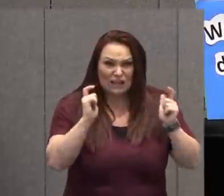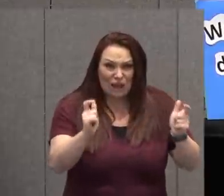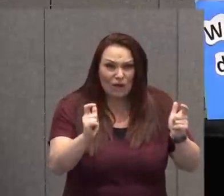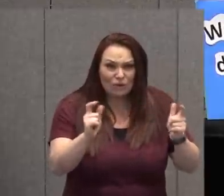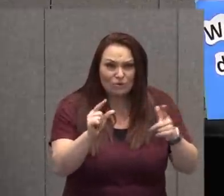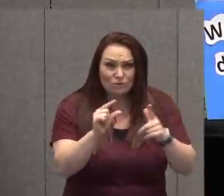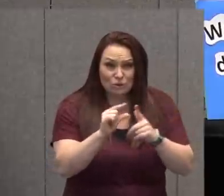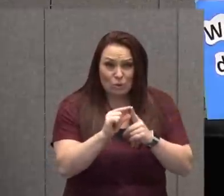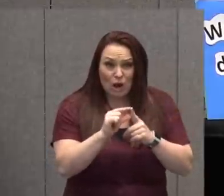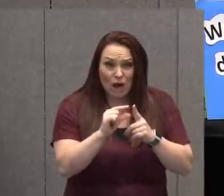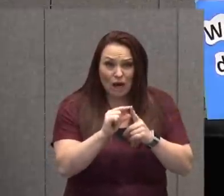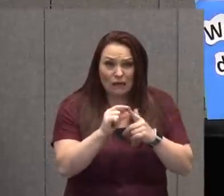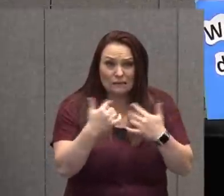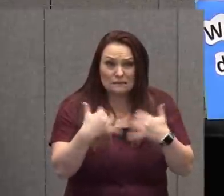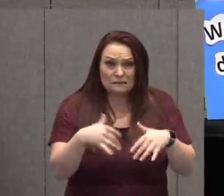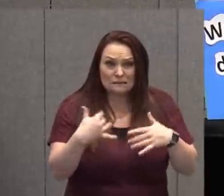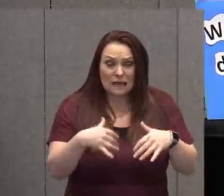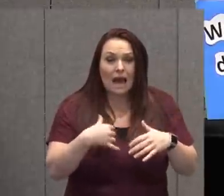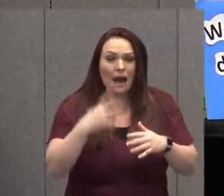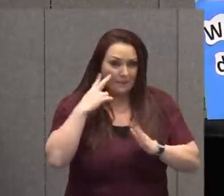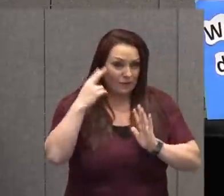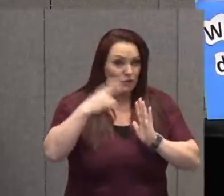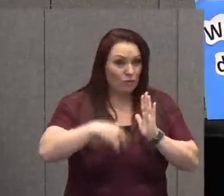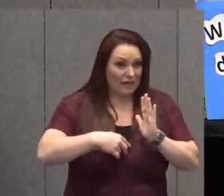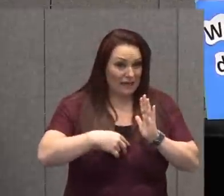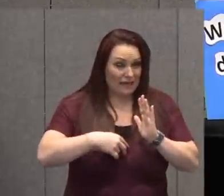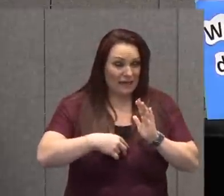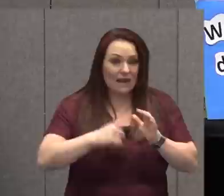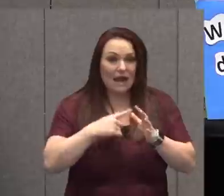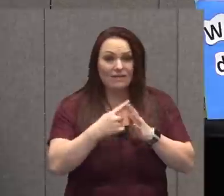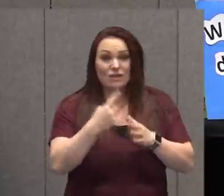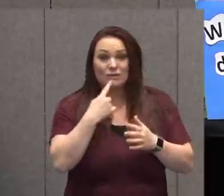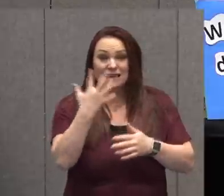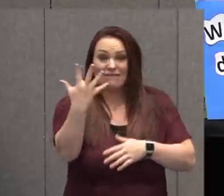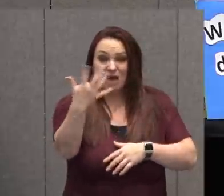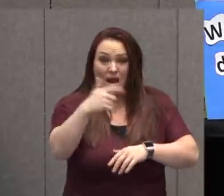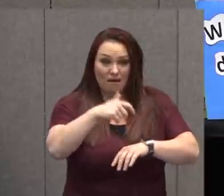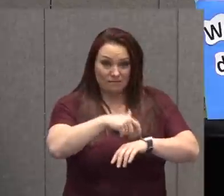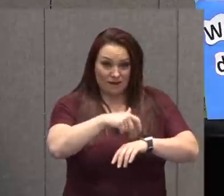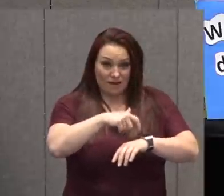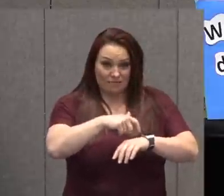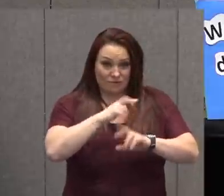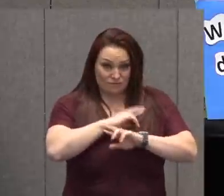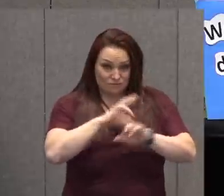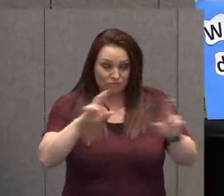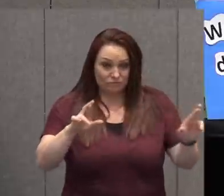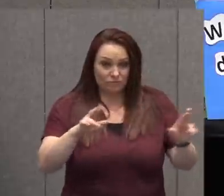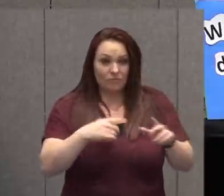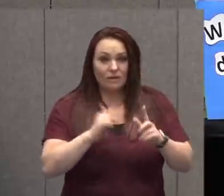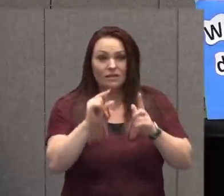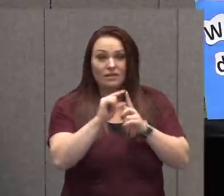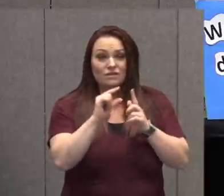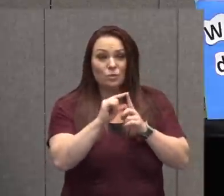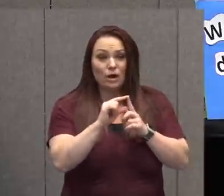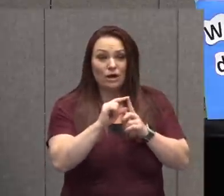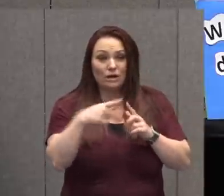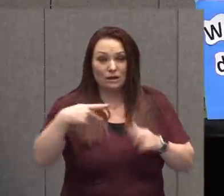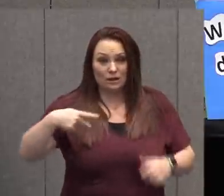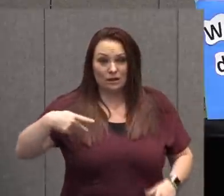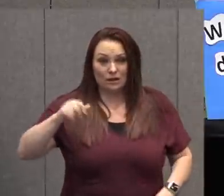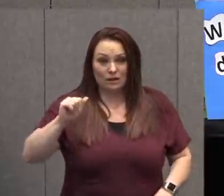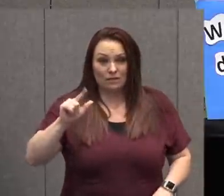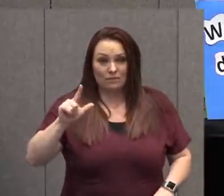one. I'm going to read it to you, and then you're going to say it 5 times. Are you ready? This word is